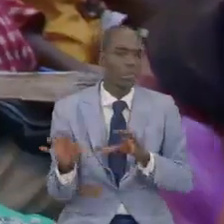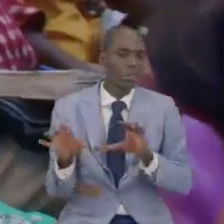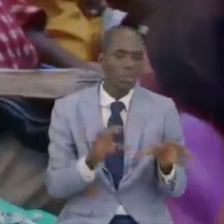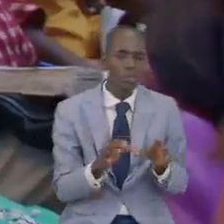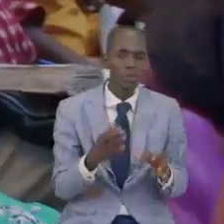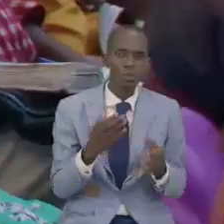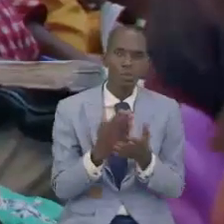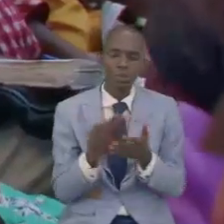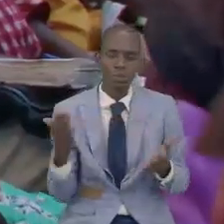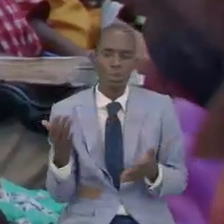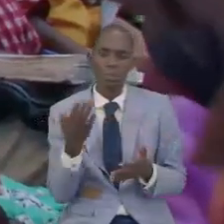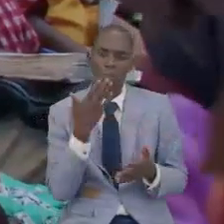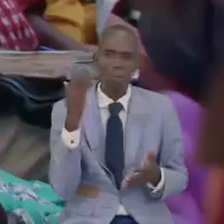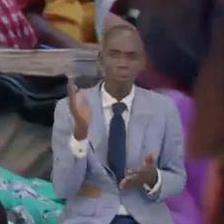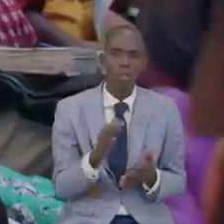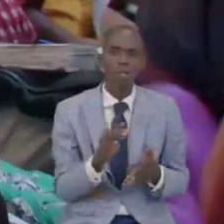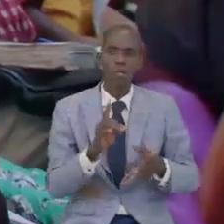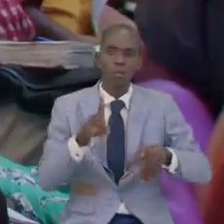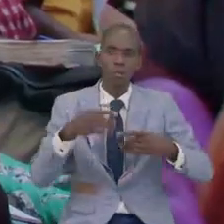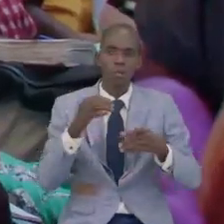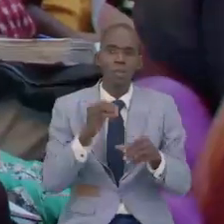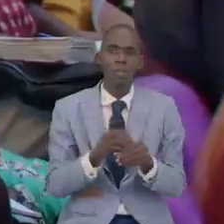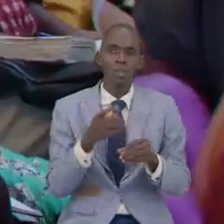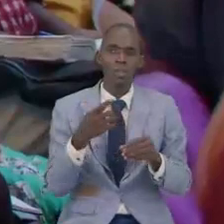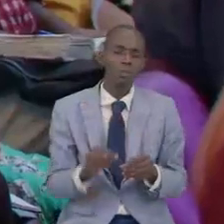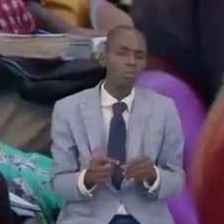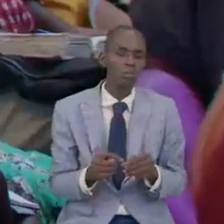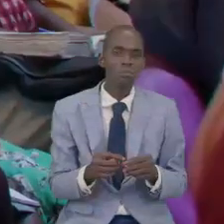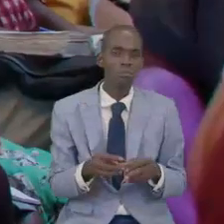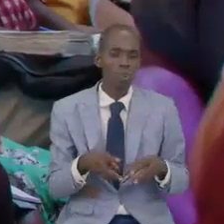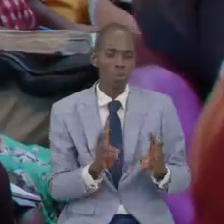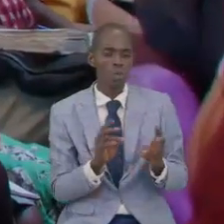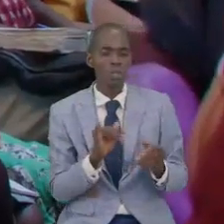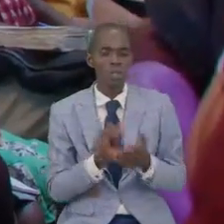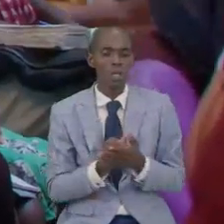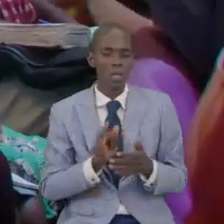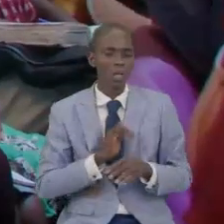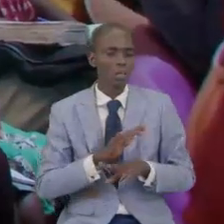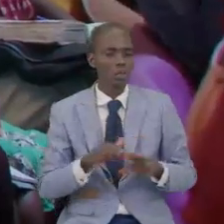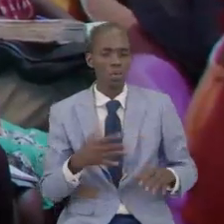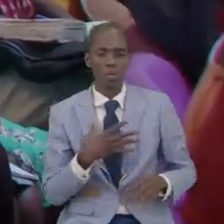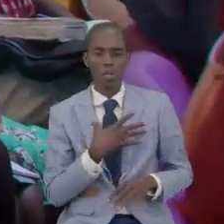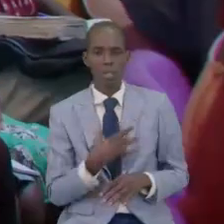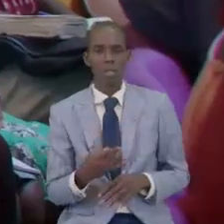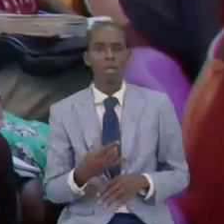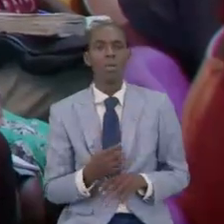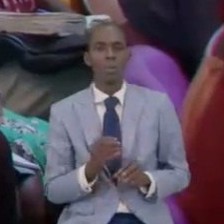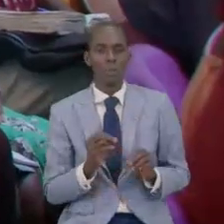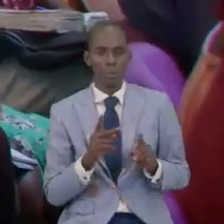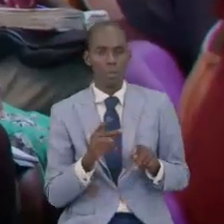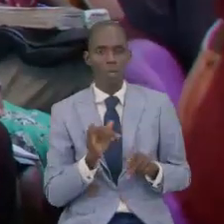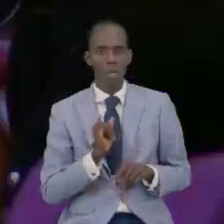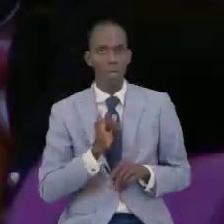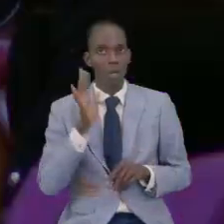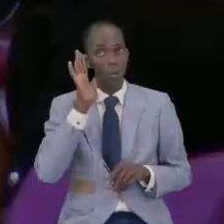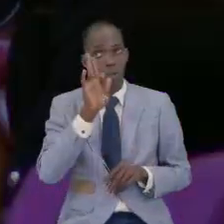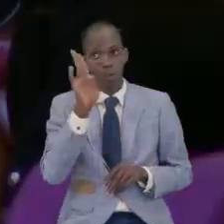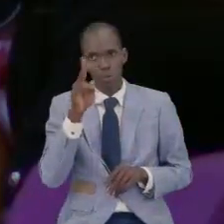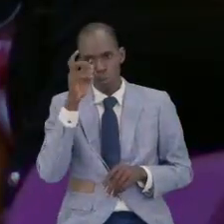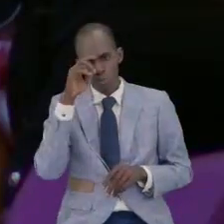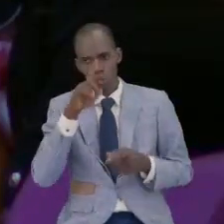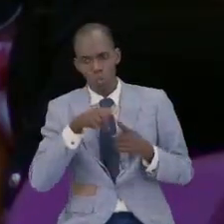like. It's going the direction I don't like. And therefore, I'll use wisdom to stop